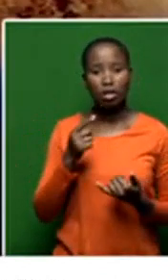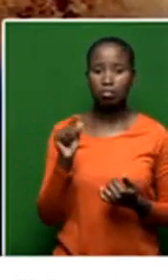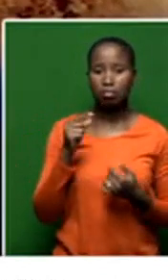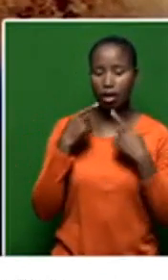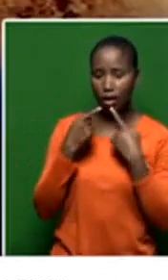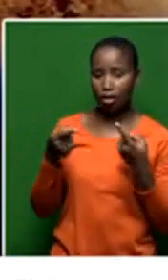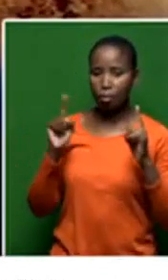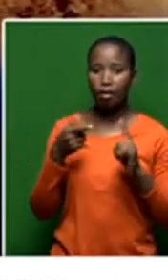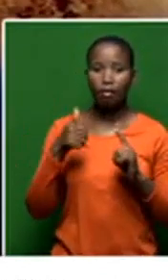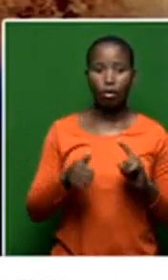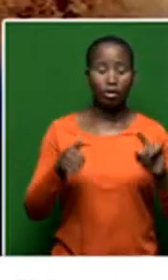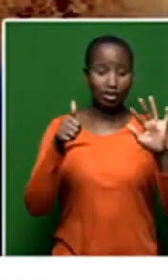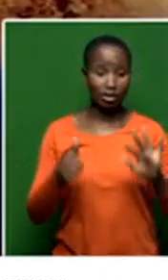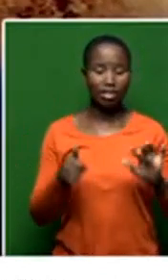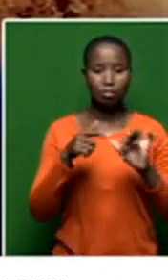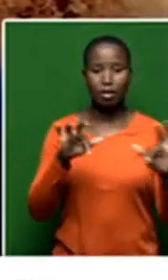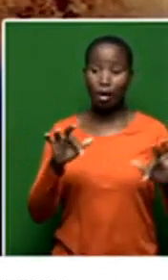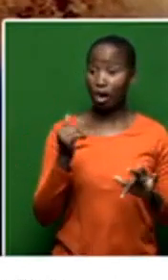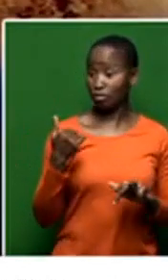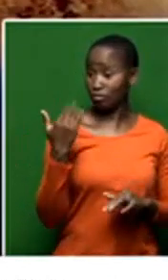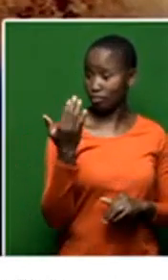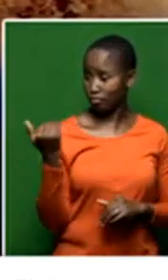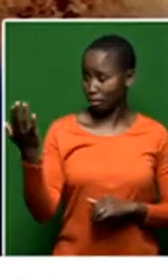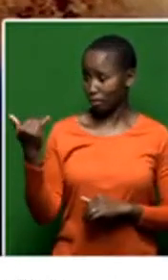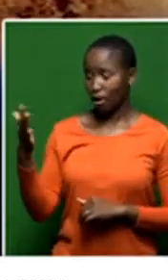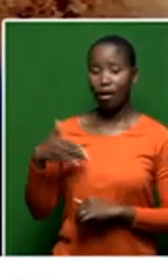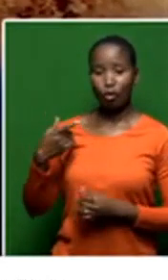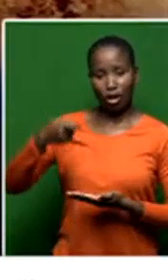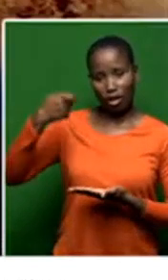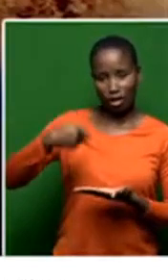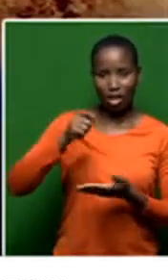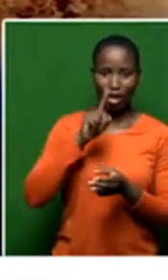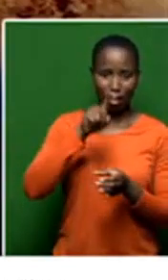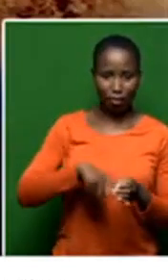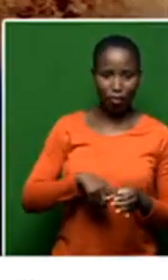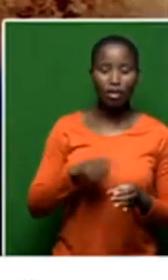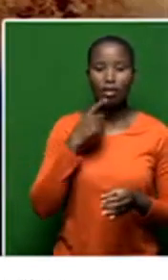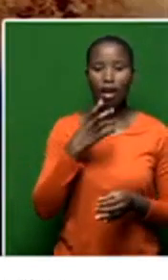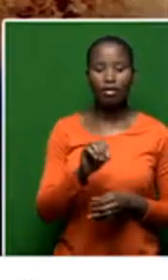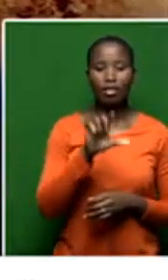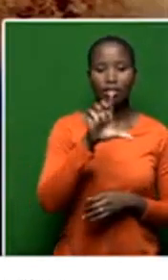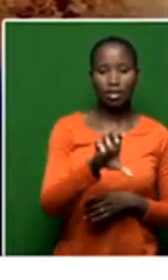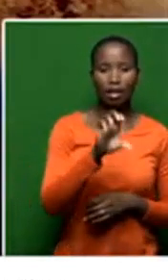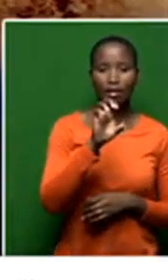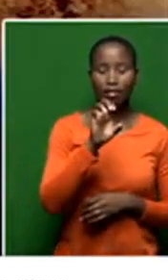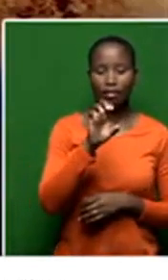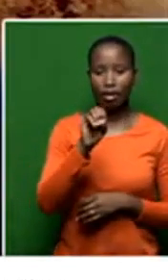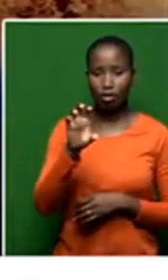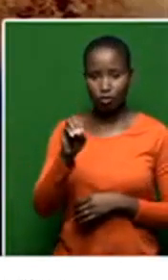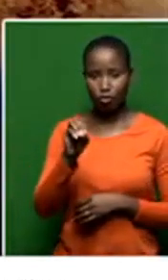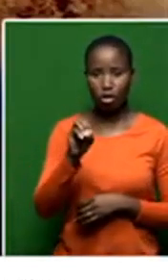announcement of the 6 bidders for the auction. Now, the radio frequency spectrum in the 700, 800